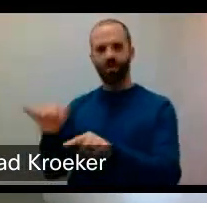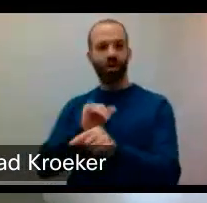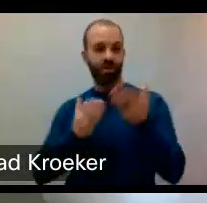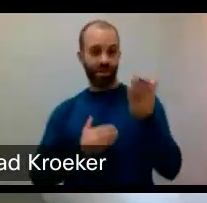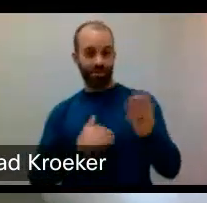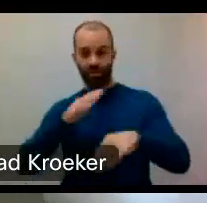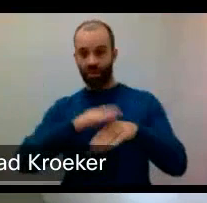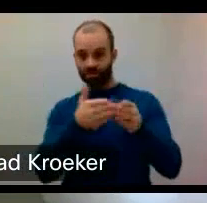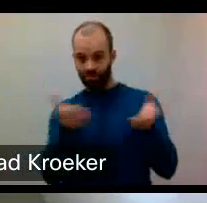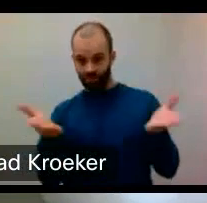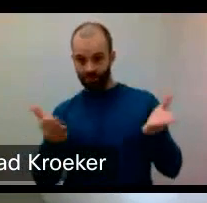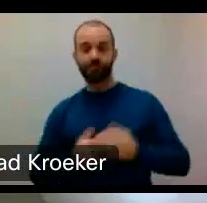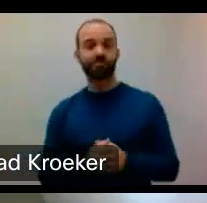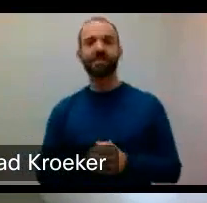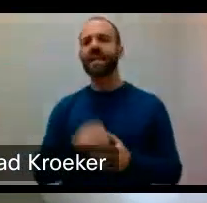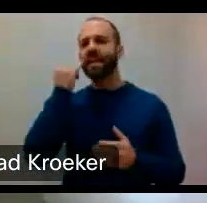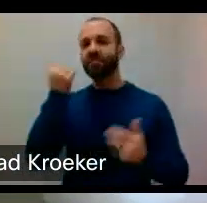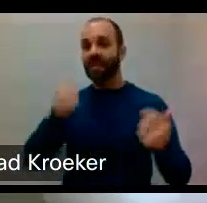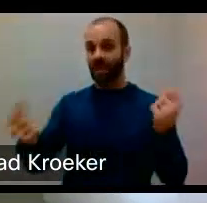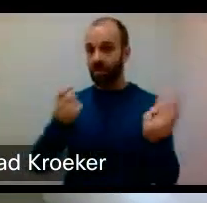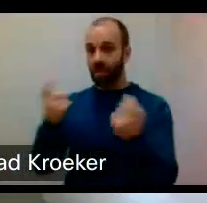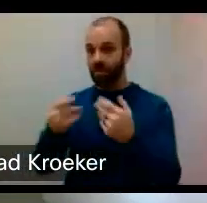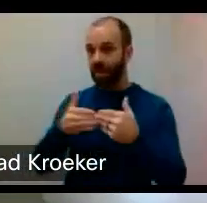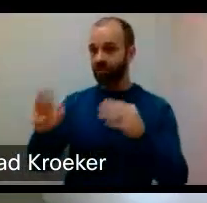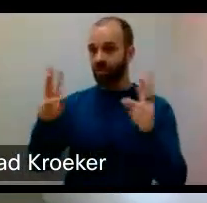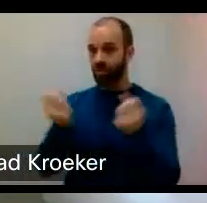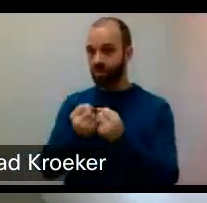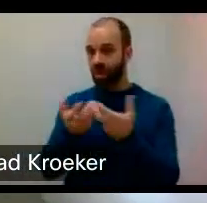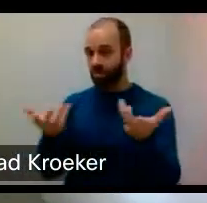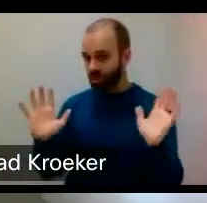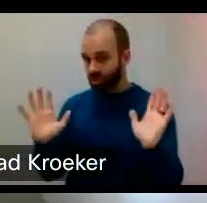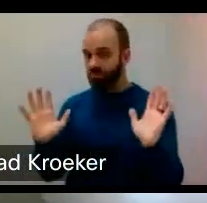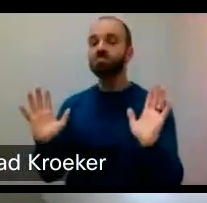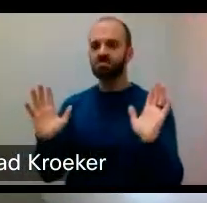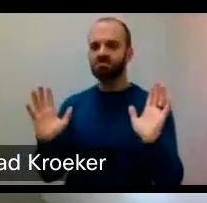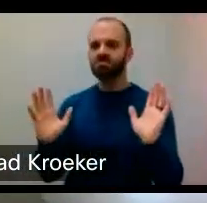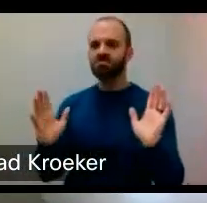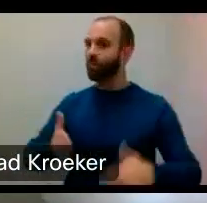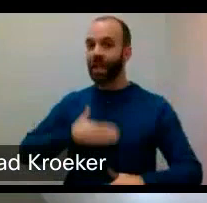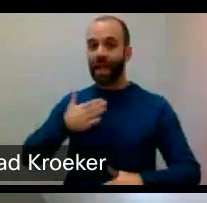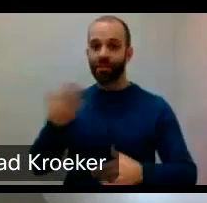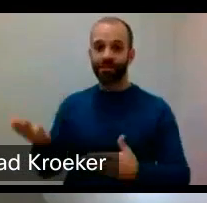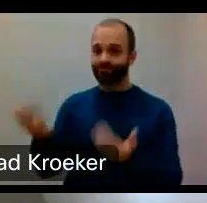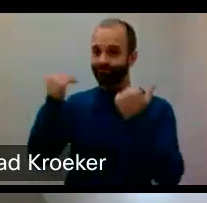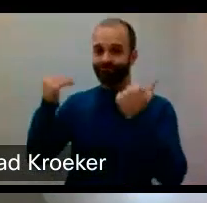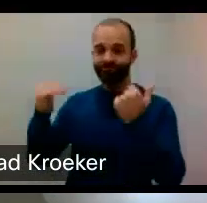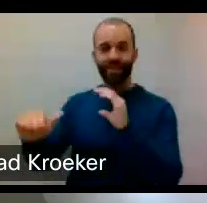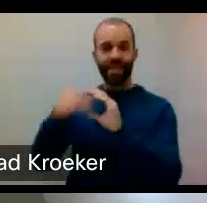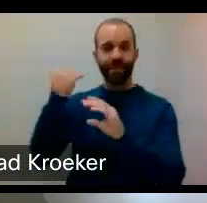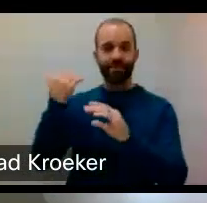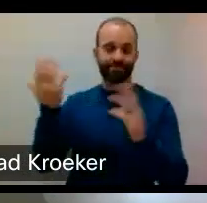screen. If you have any questions about the workshop after you have attended, I would be very happy to hear from you. You're very welcome